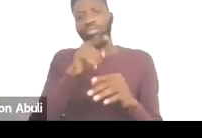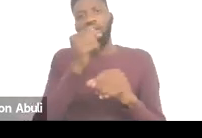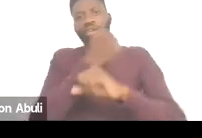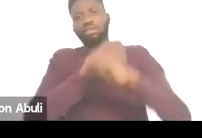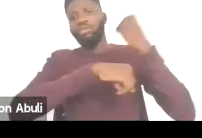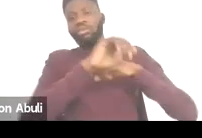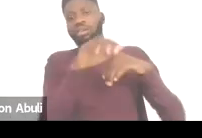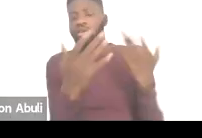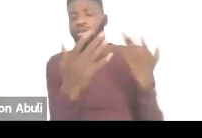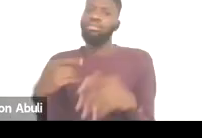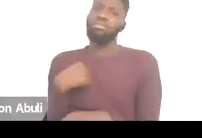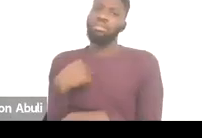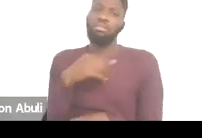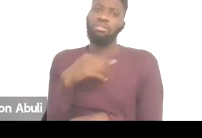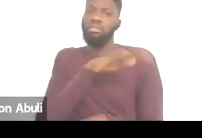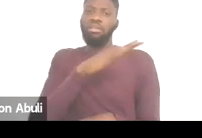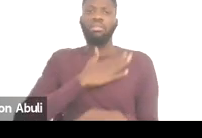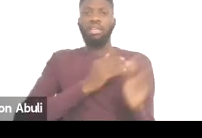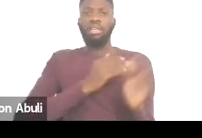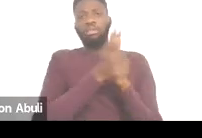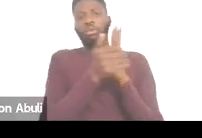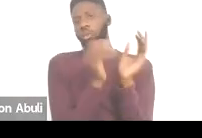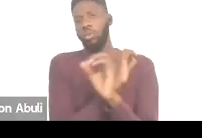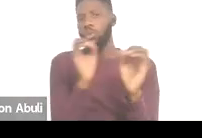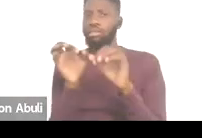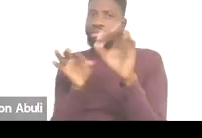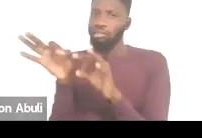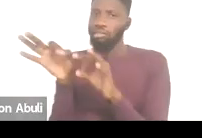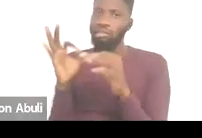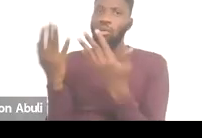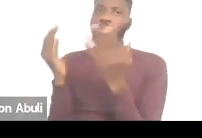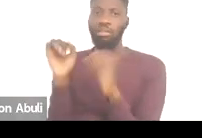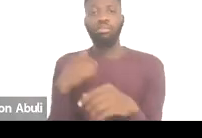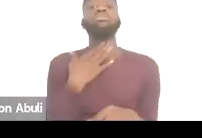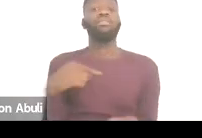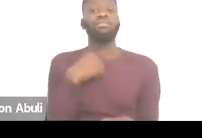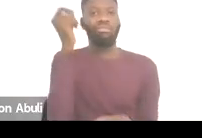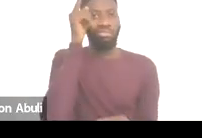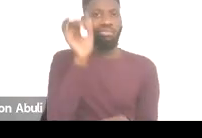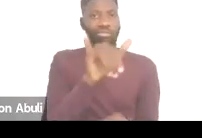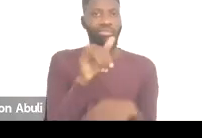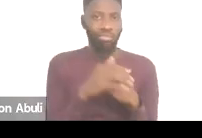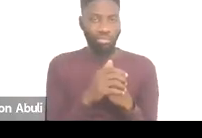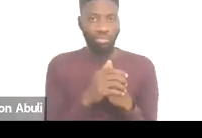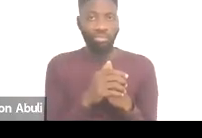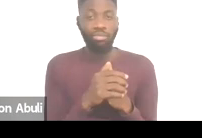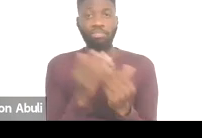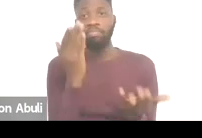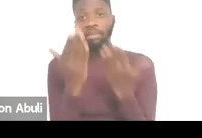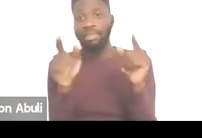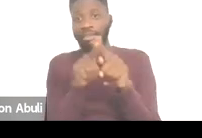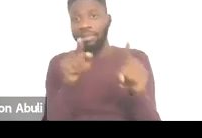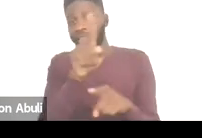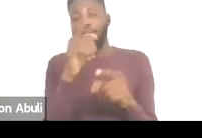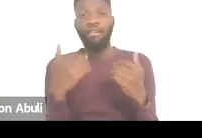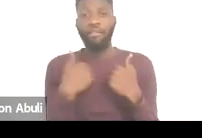not my area of expertise? That is what I want us to understand. Maybe you have a disagreement